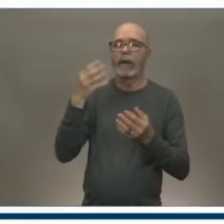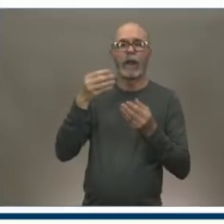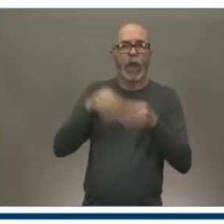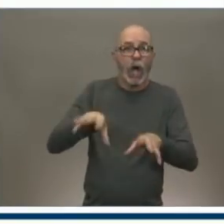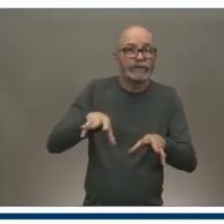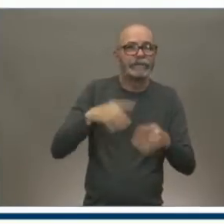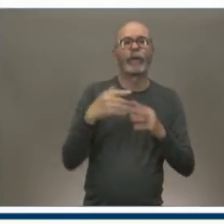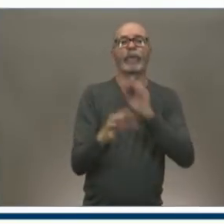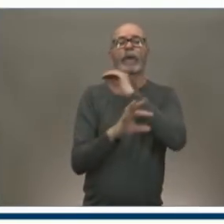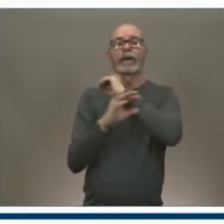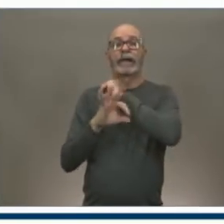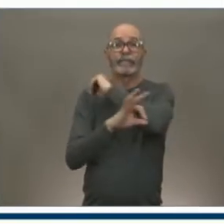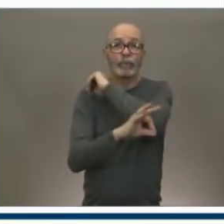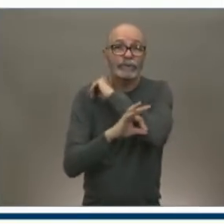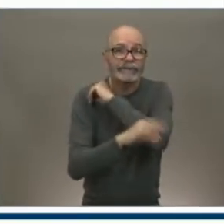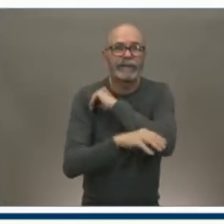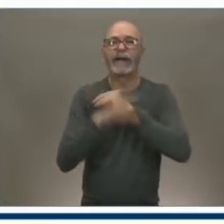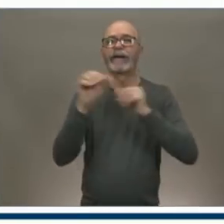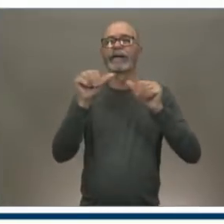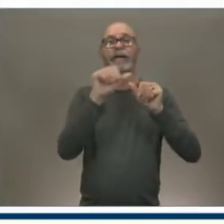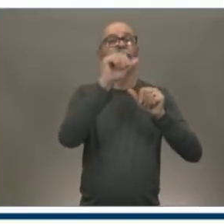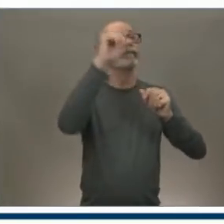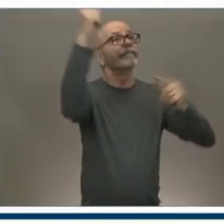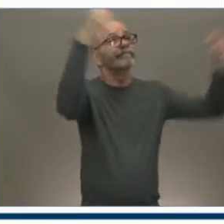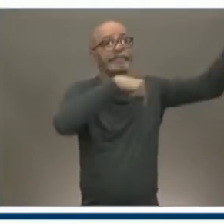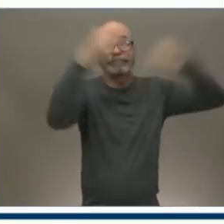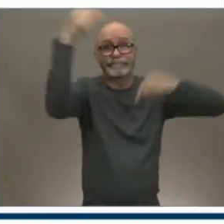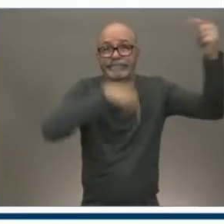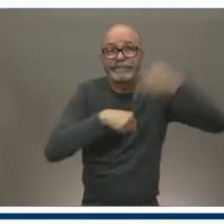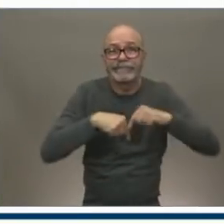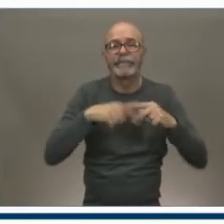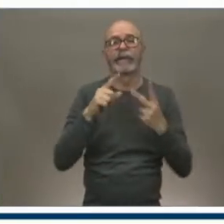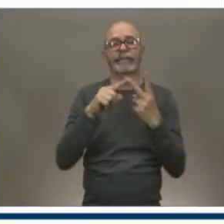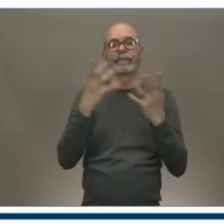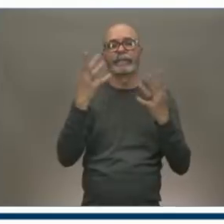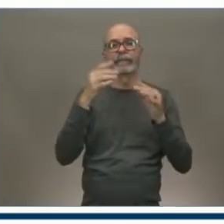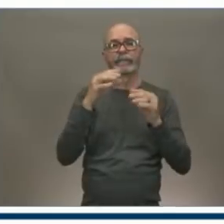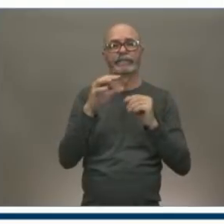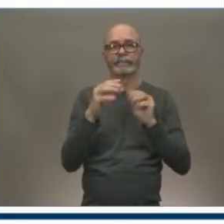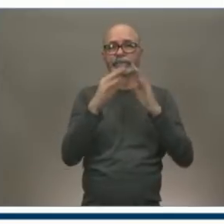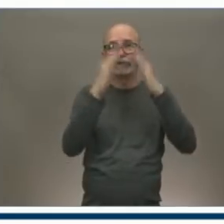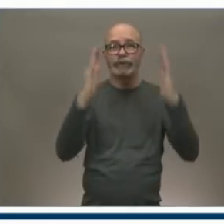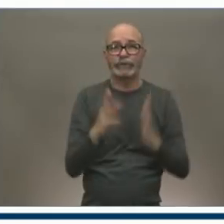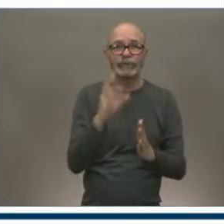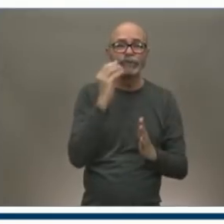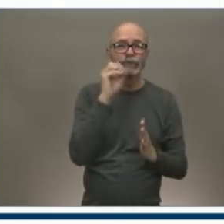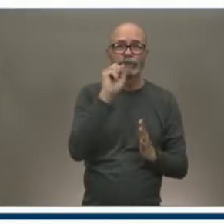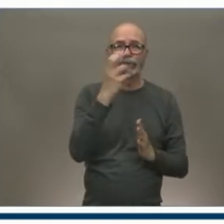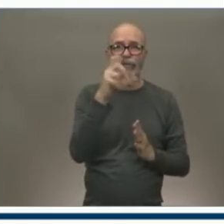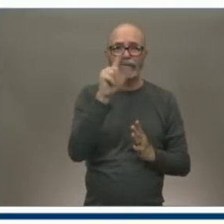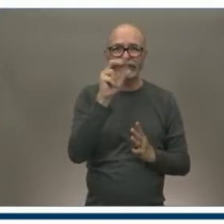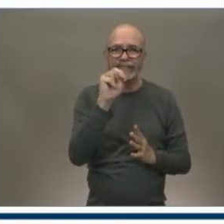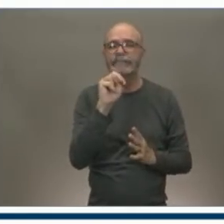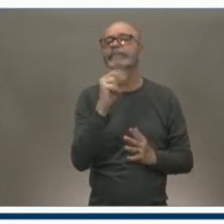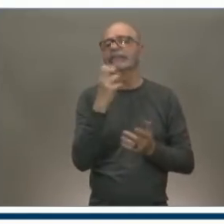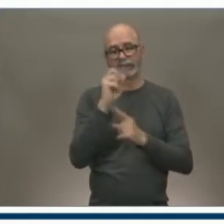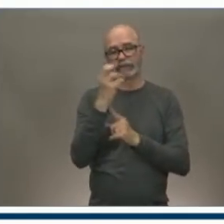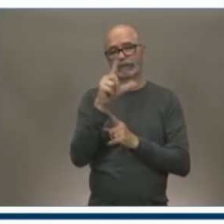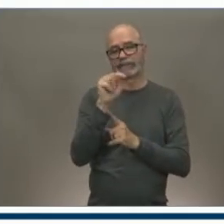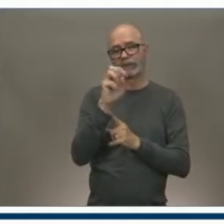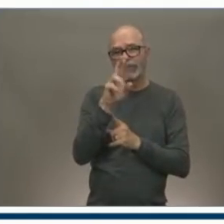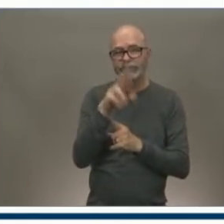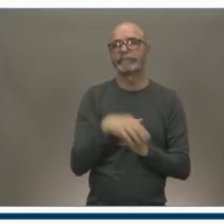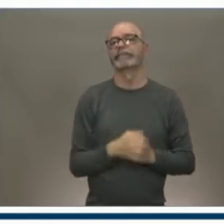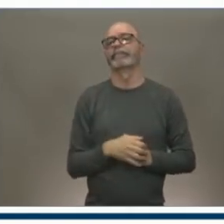agricultural sector, we'll make sure they are immunized as well. We're also working out the details on how people who